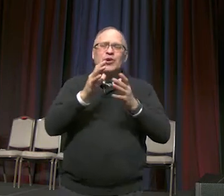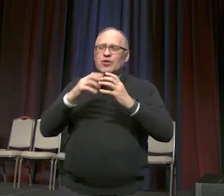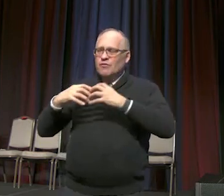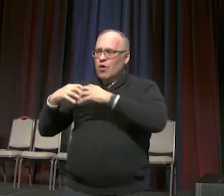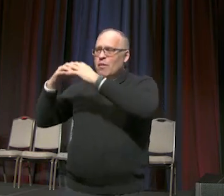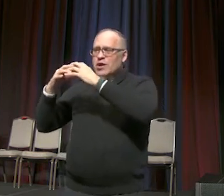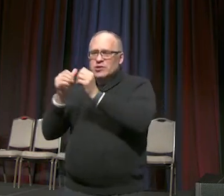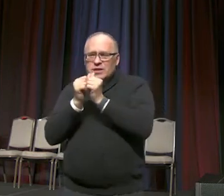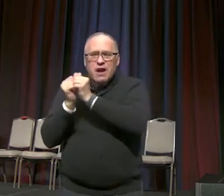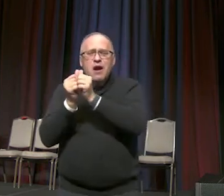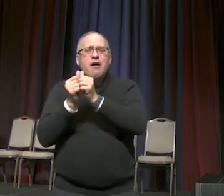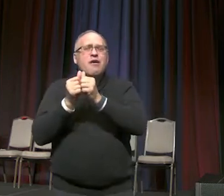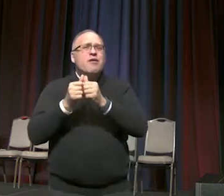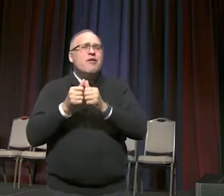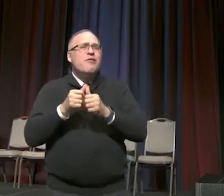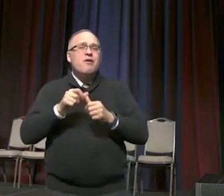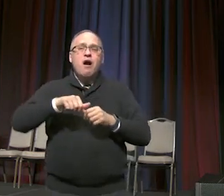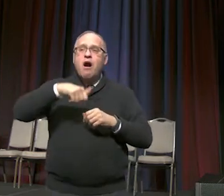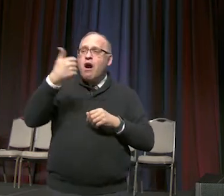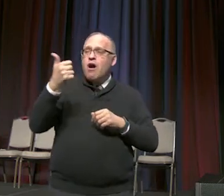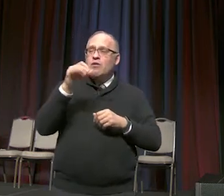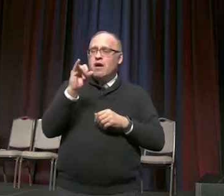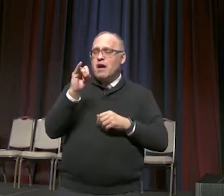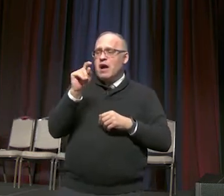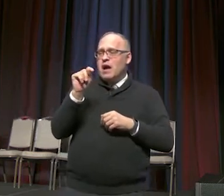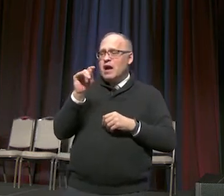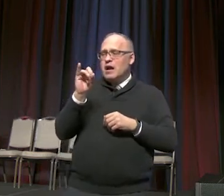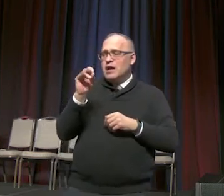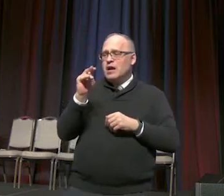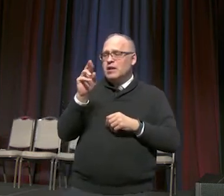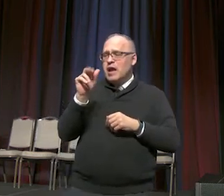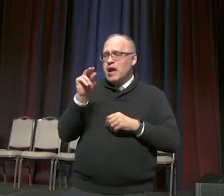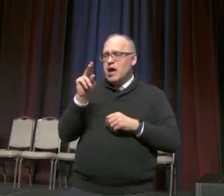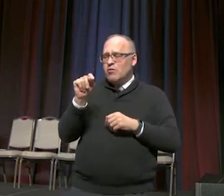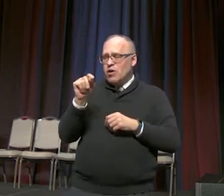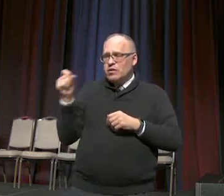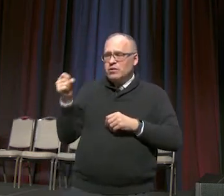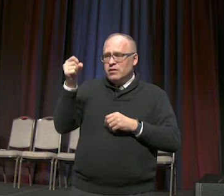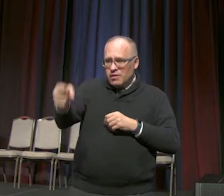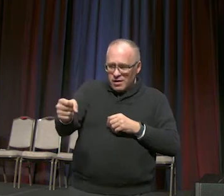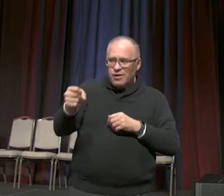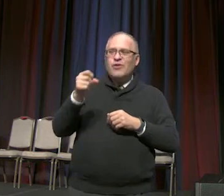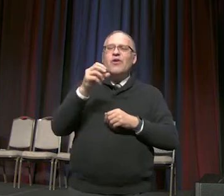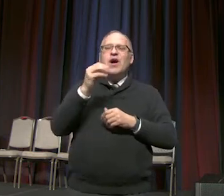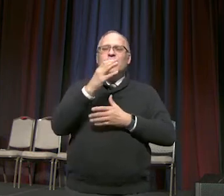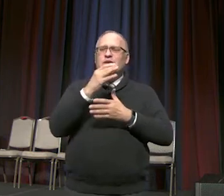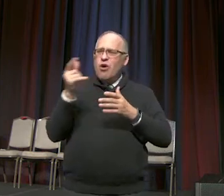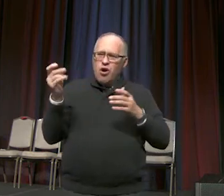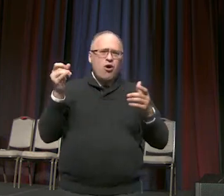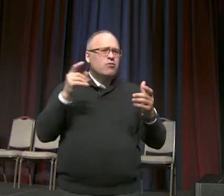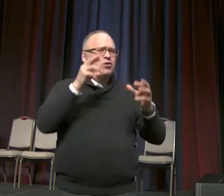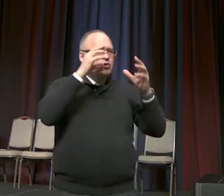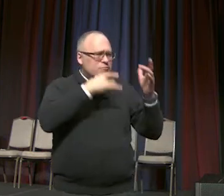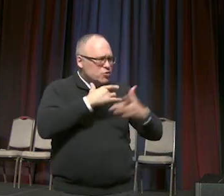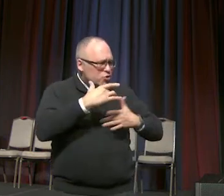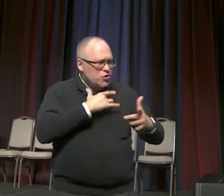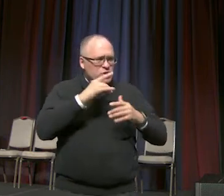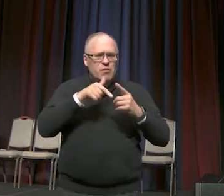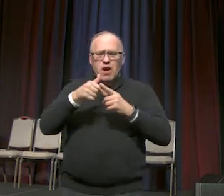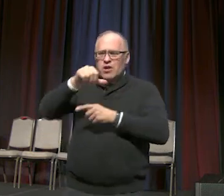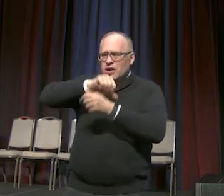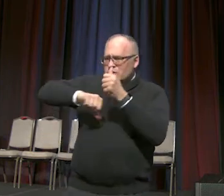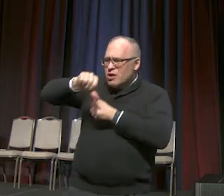locally, others are itinerant, but all of them are invested in one another's well-being and in helping